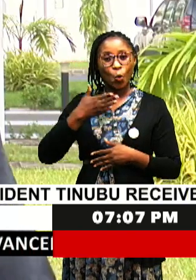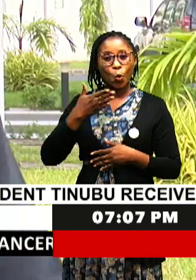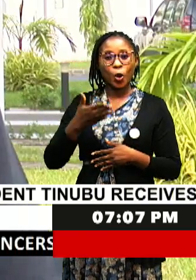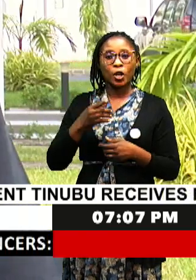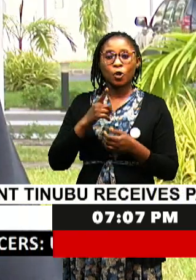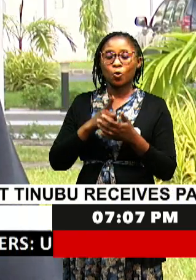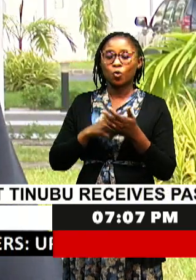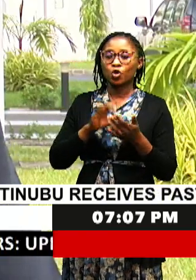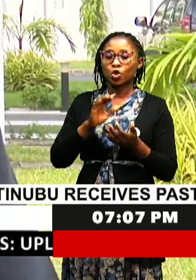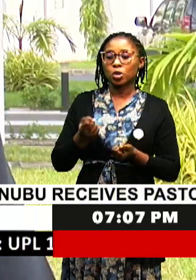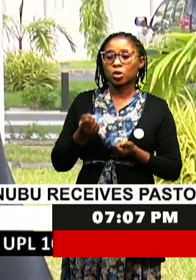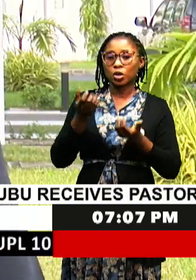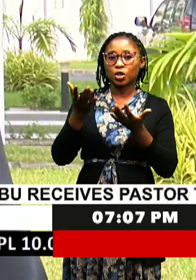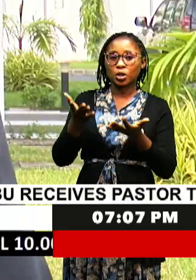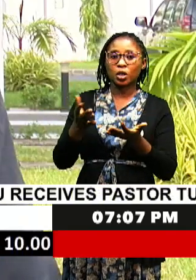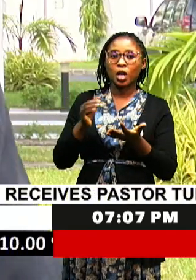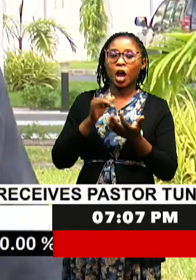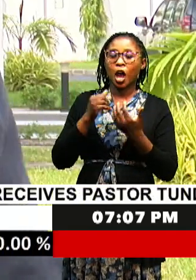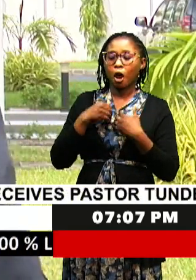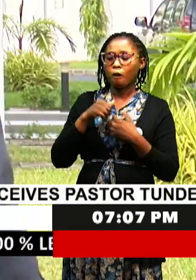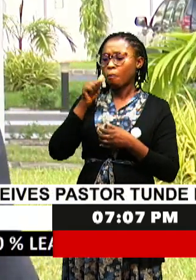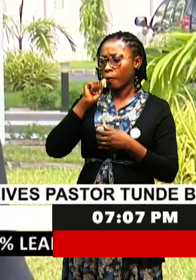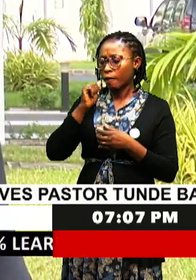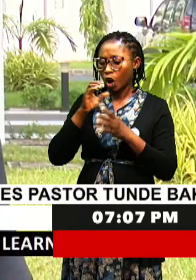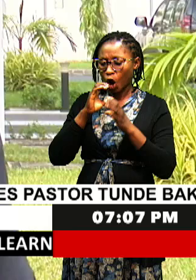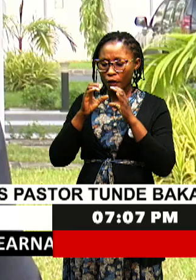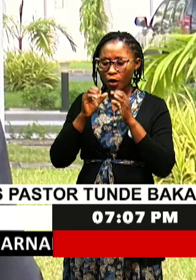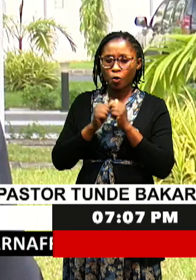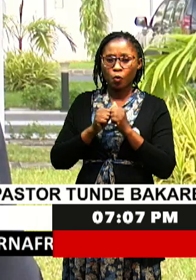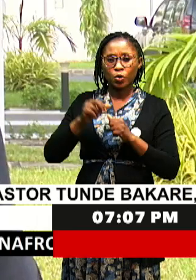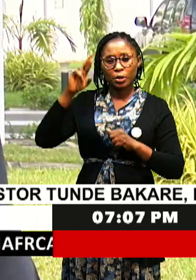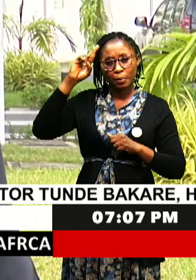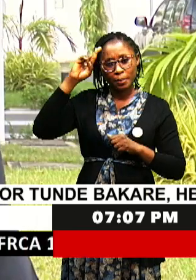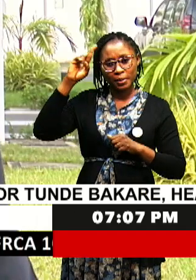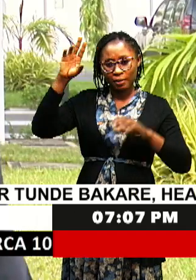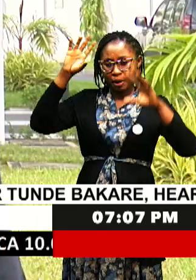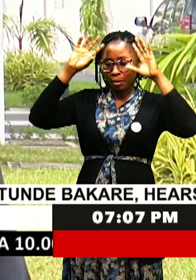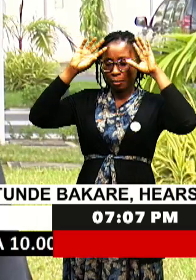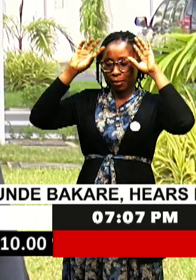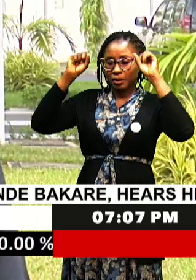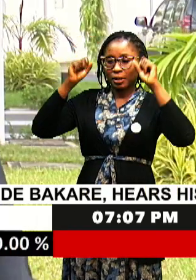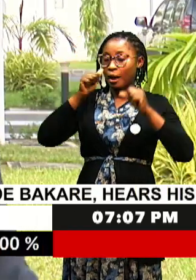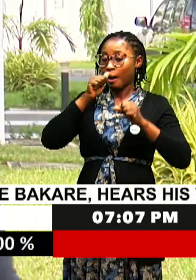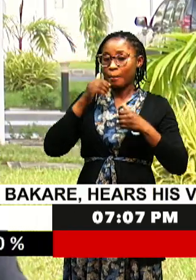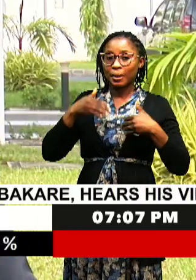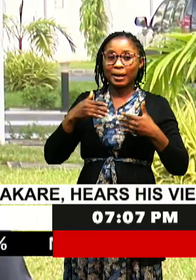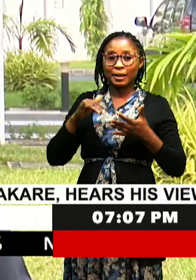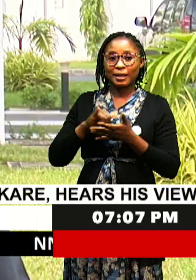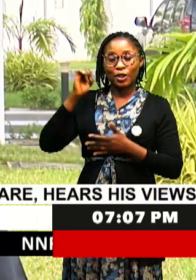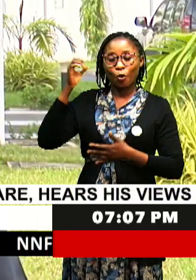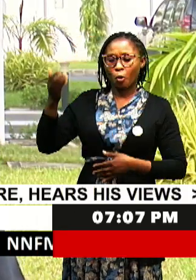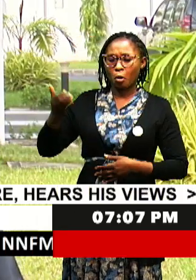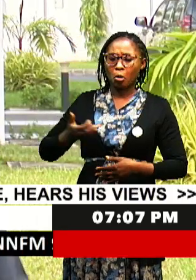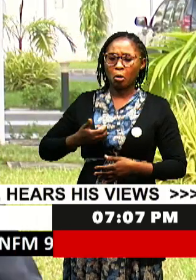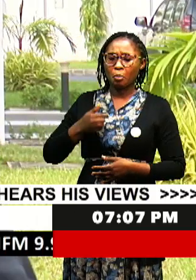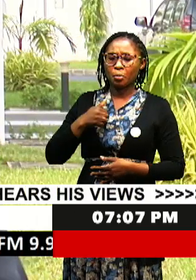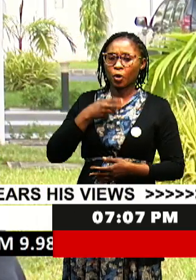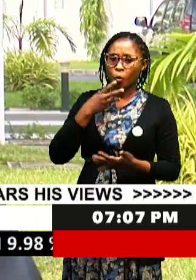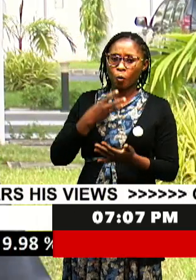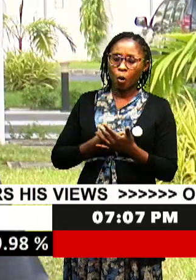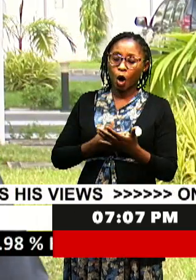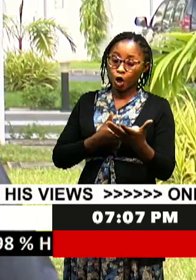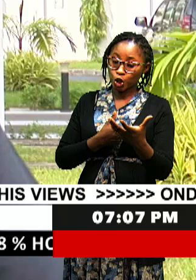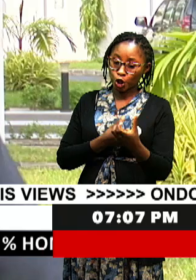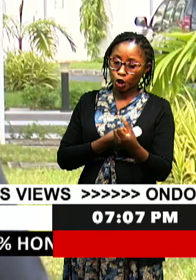have suggested. So I've had a private conversation with Mr. President, and I'm glad that he received me well, and I